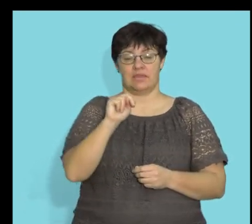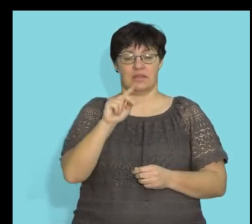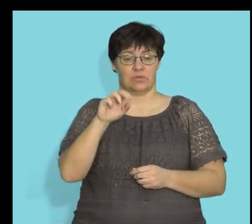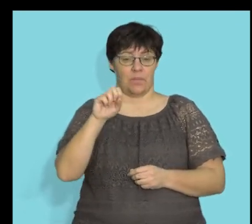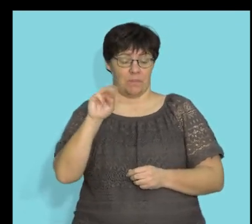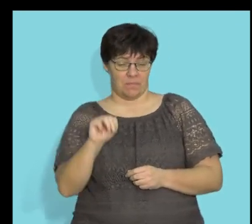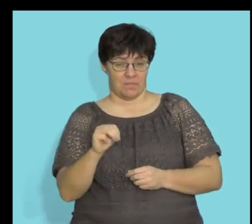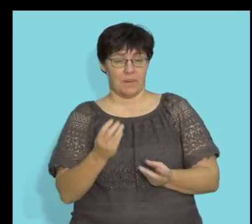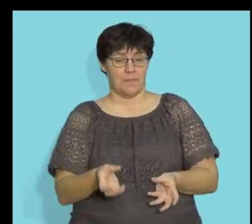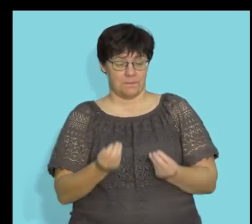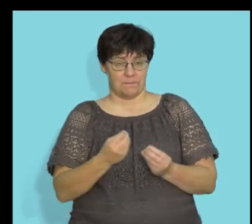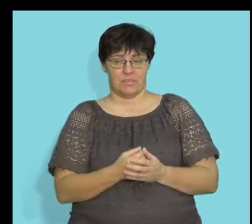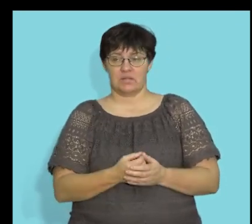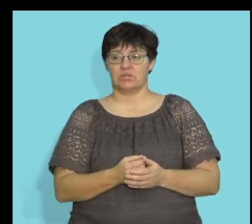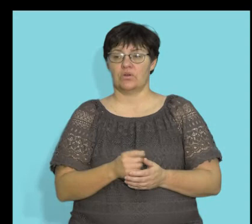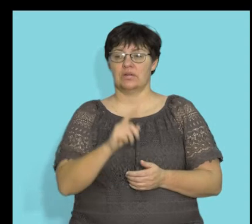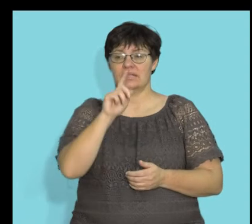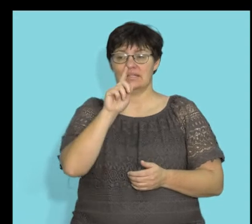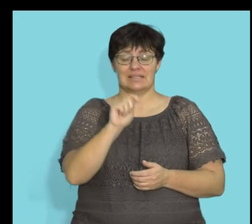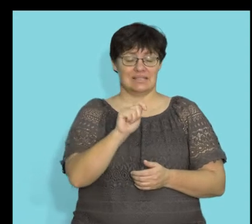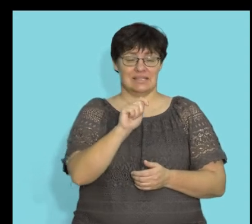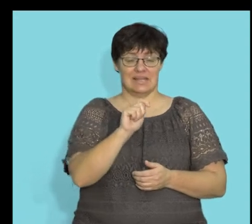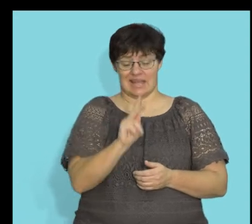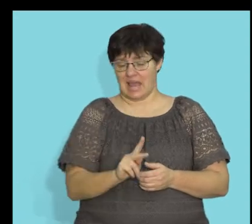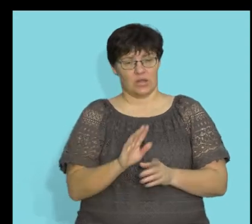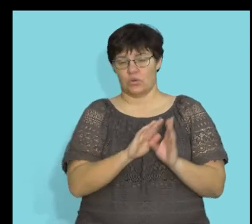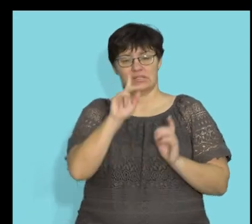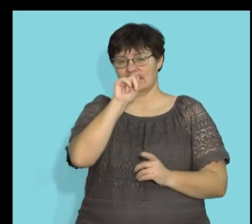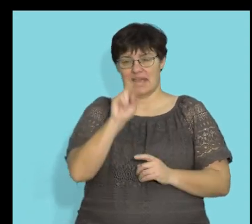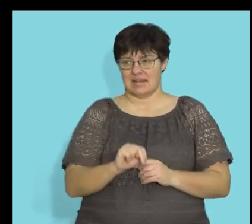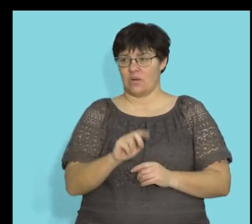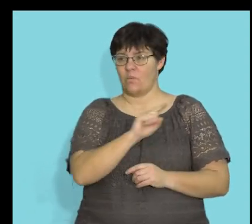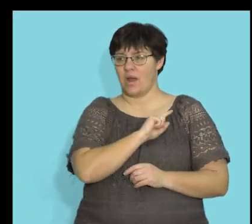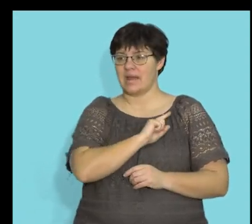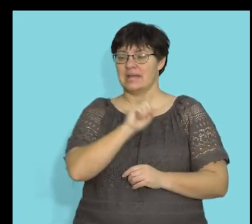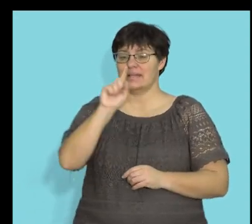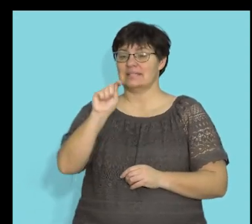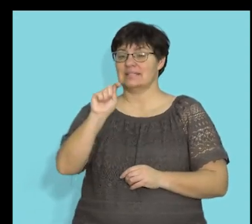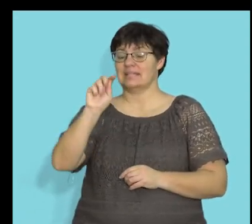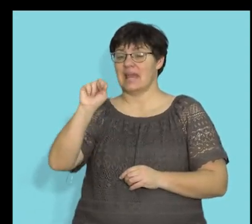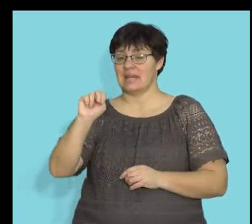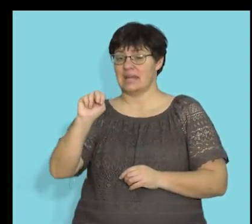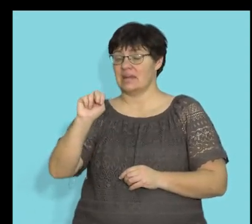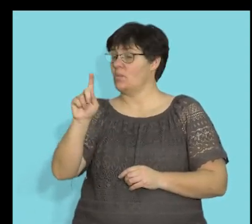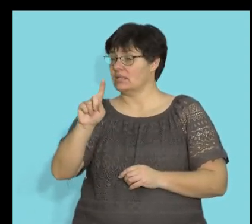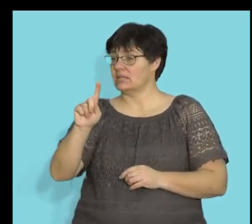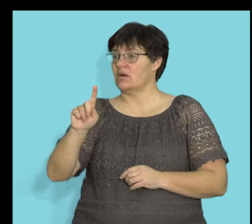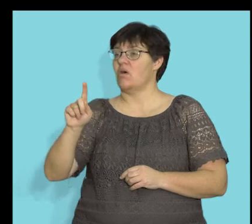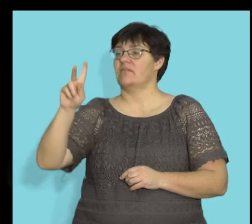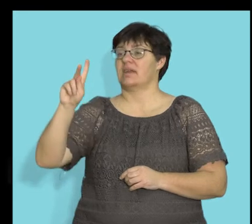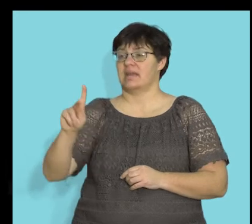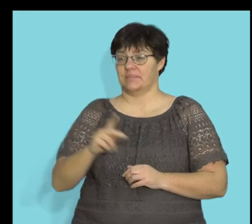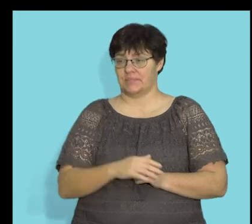term. So please remember this is actually supposed to say Tk, not Tn, because we know that the Tn has been expressed